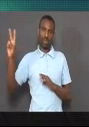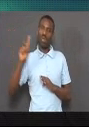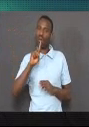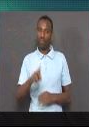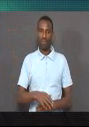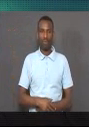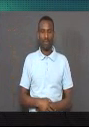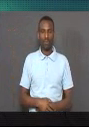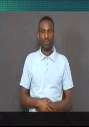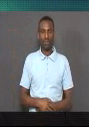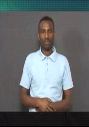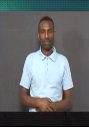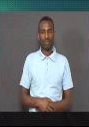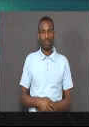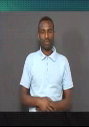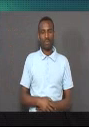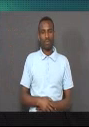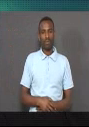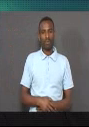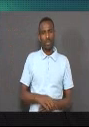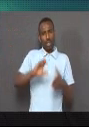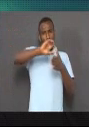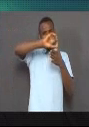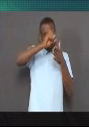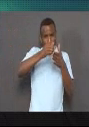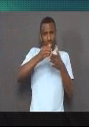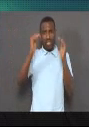4.39 meters per second squared.